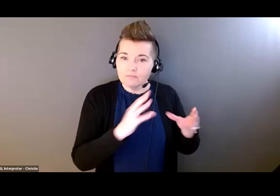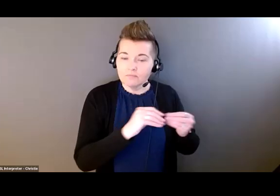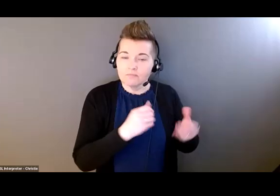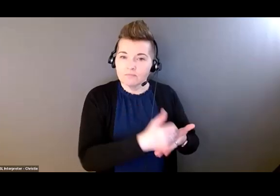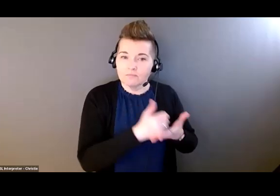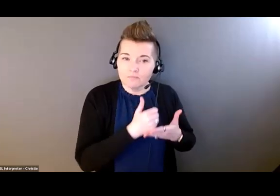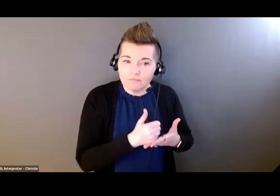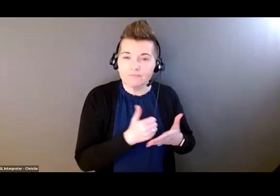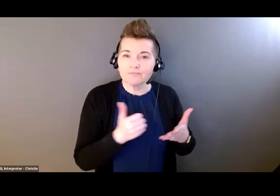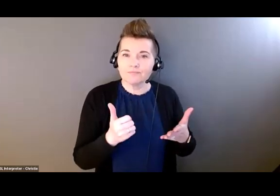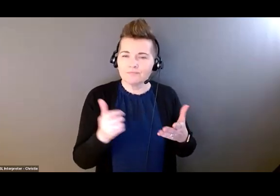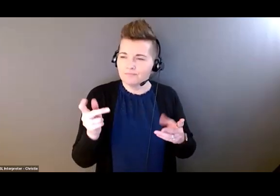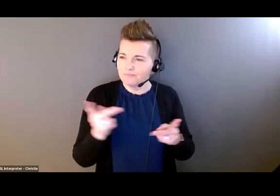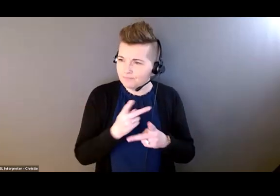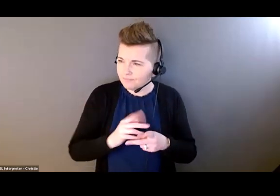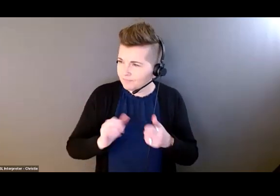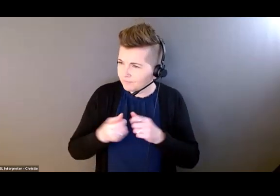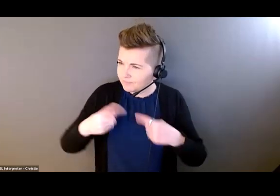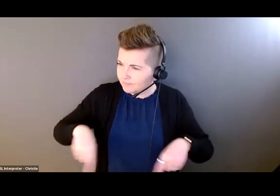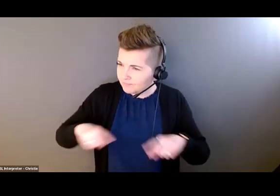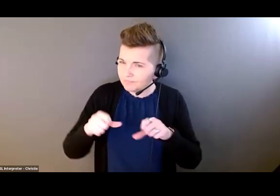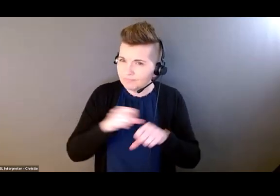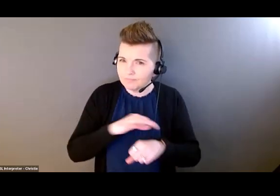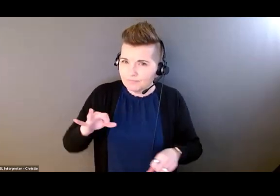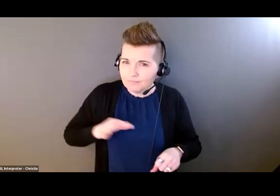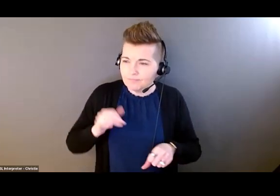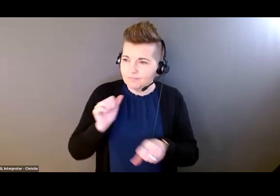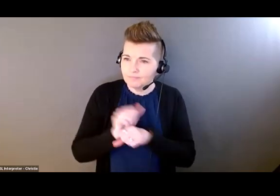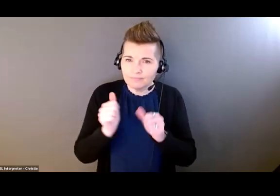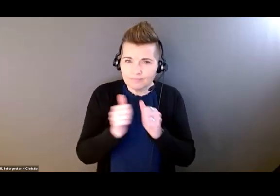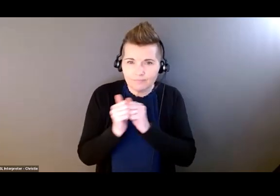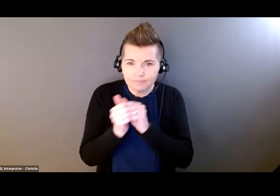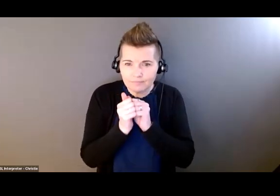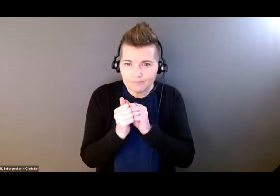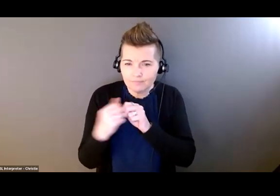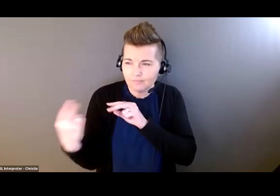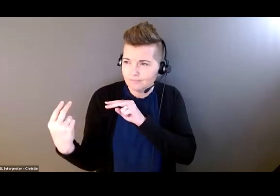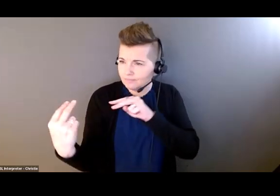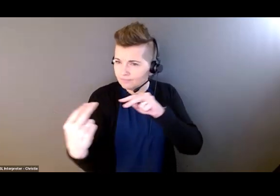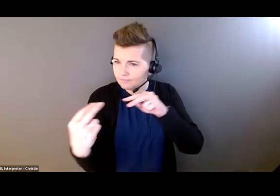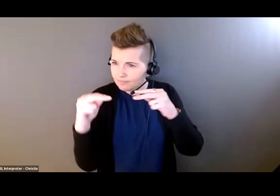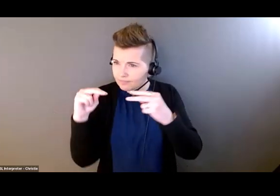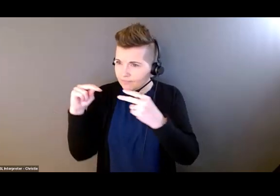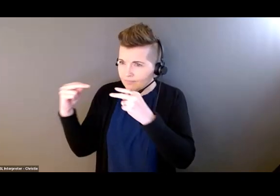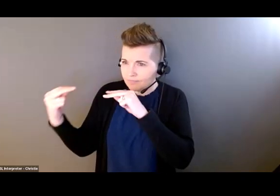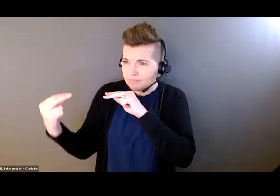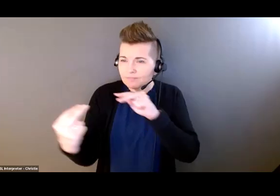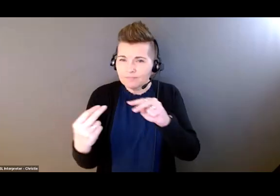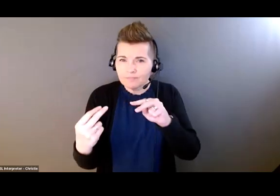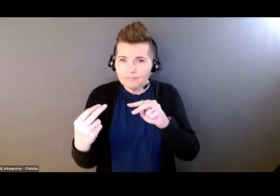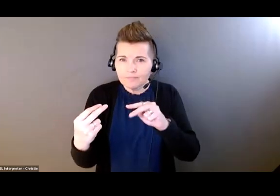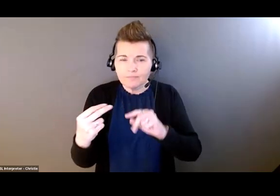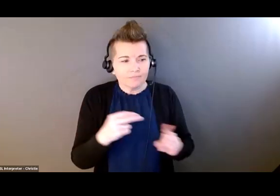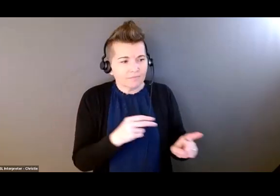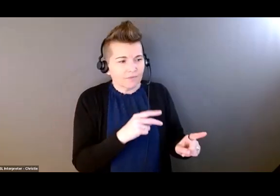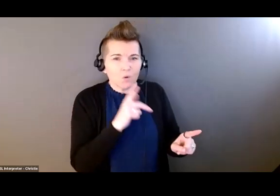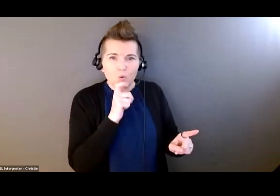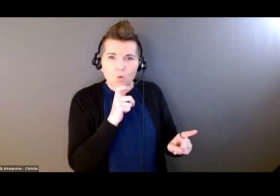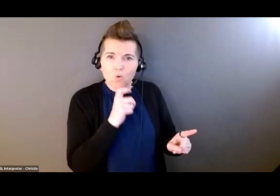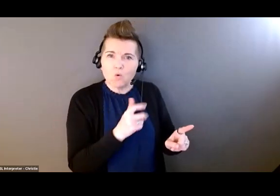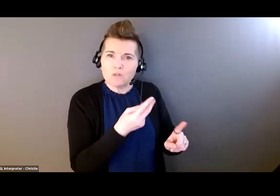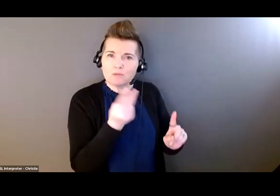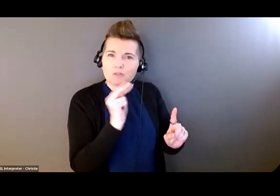Anne's story really calls our team to think about how we come together and looking around in our